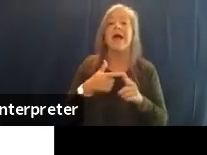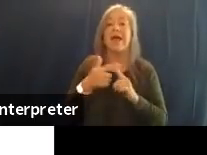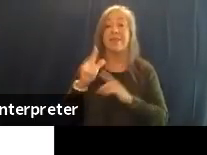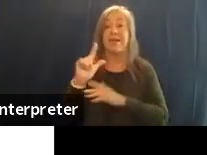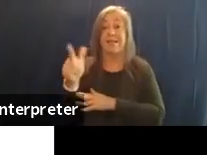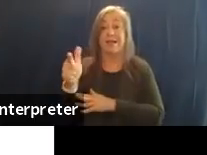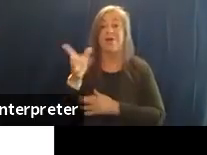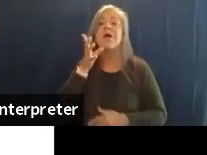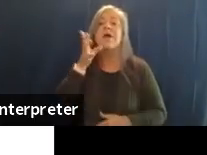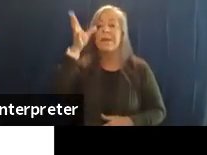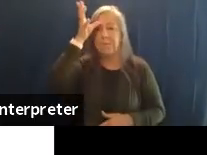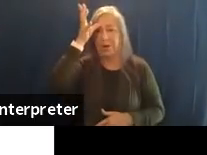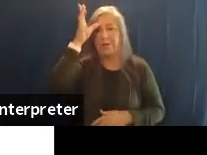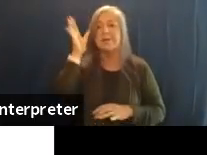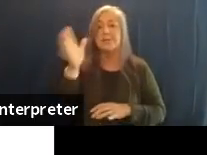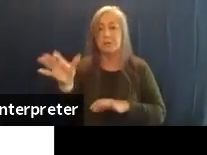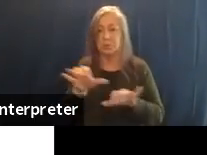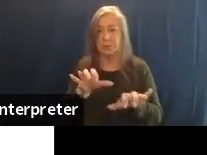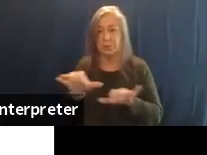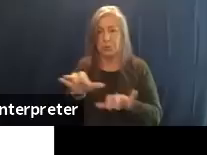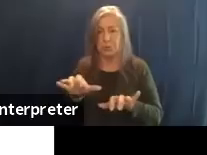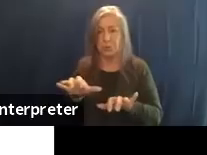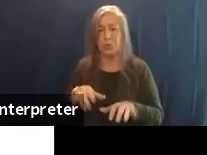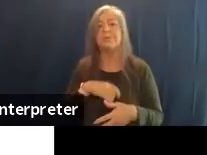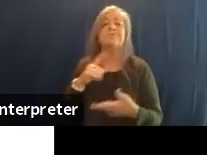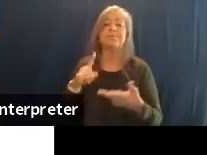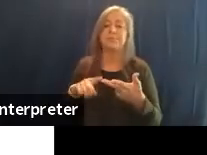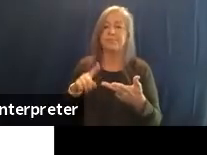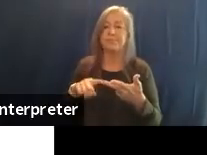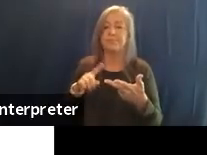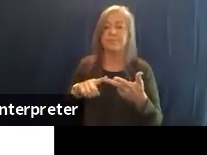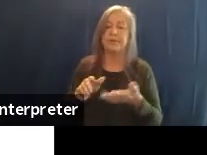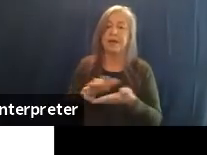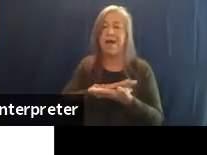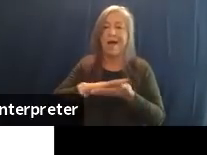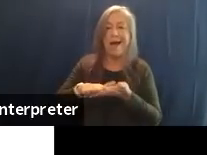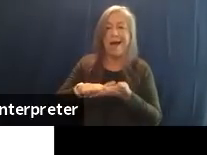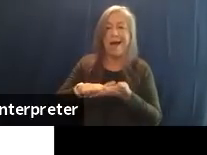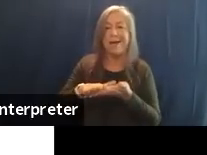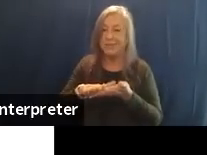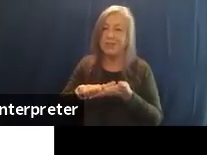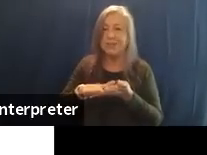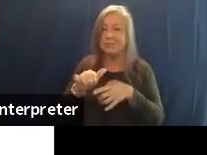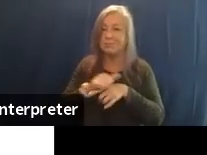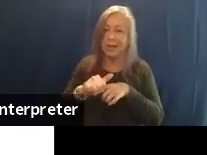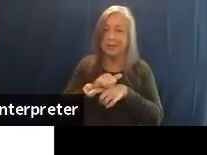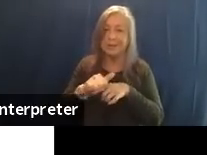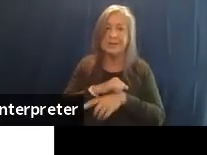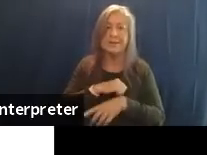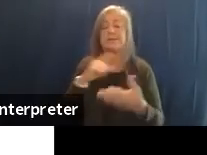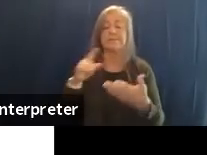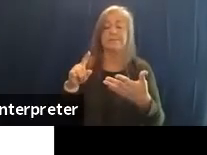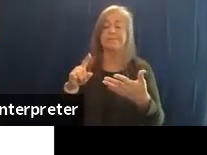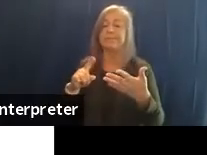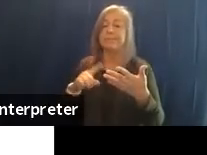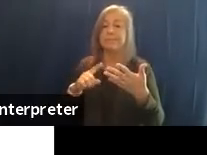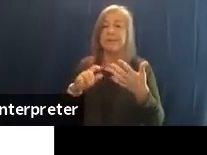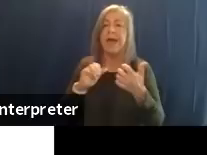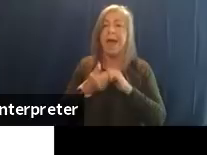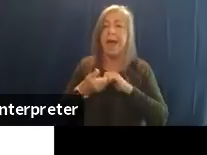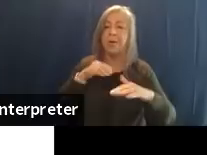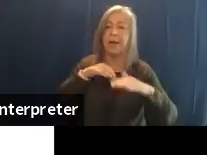about hygiene practices today, exit and entry protocols when you're coming into a building in the district,